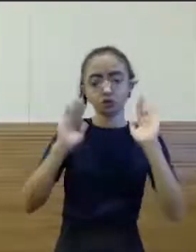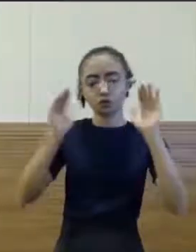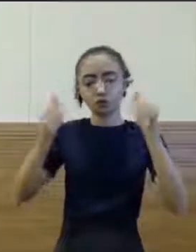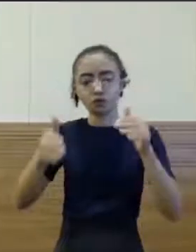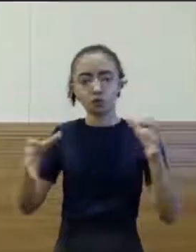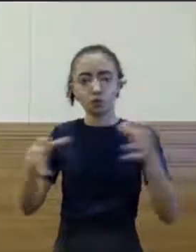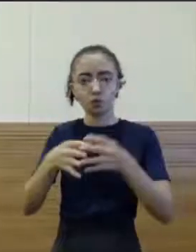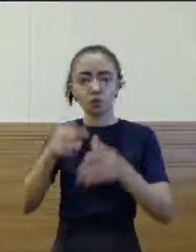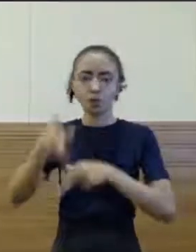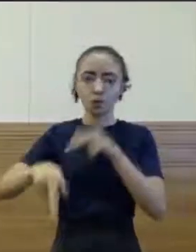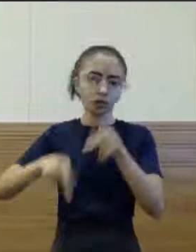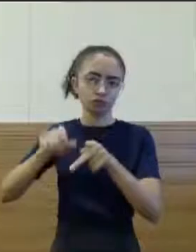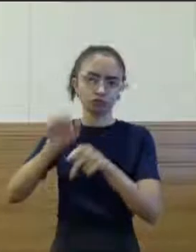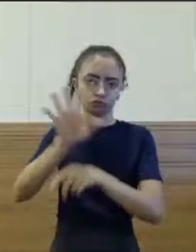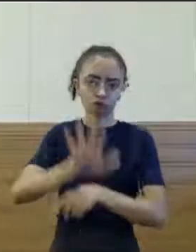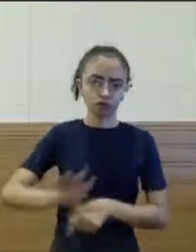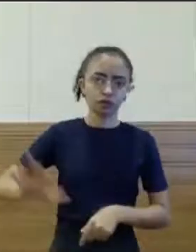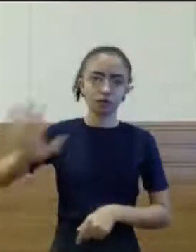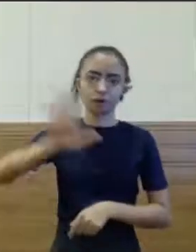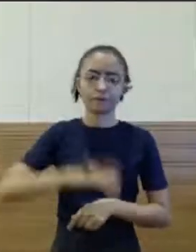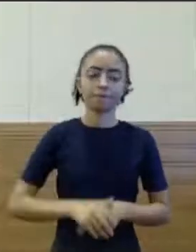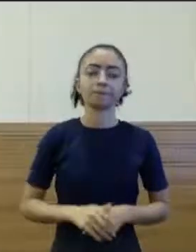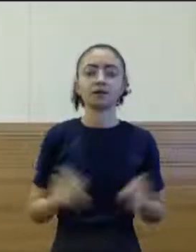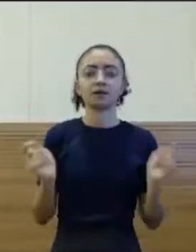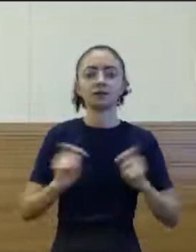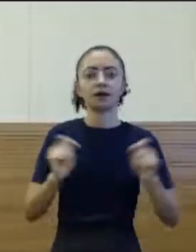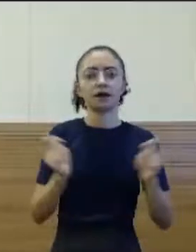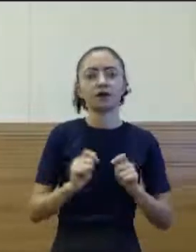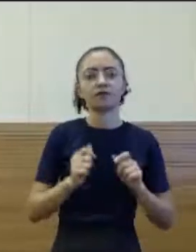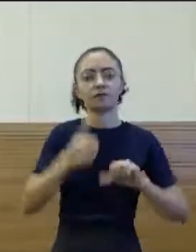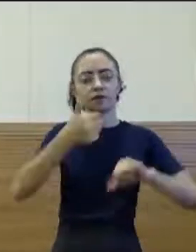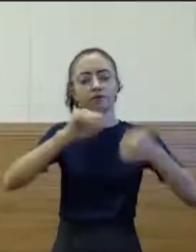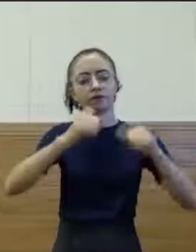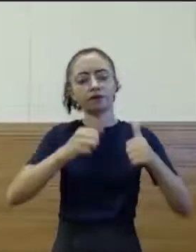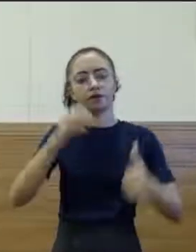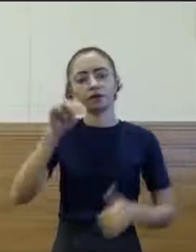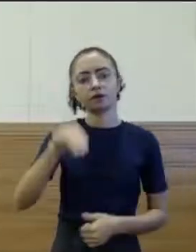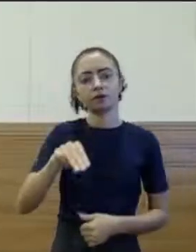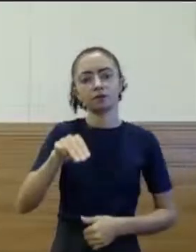they could calculate their